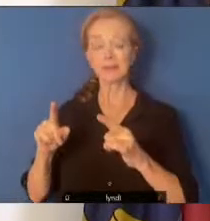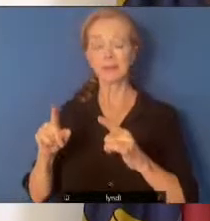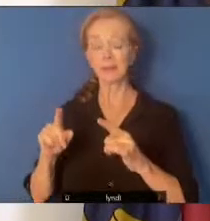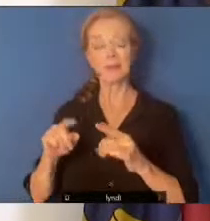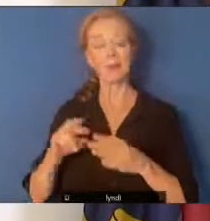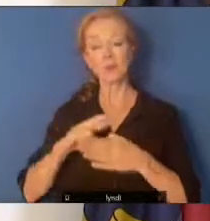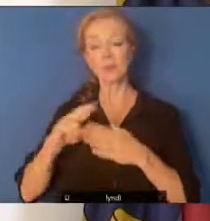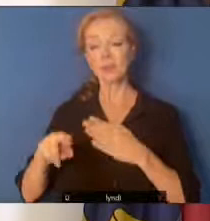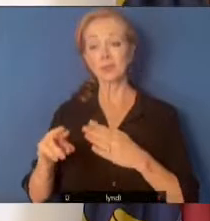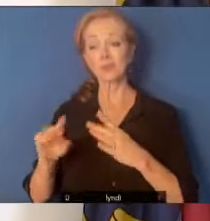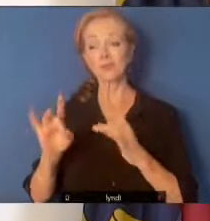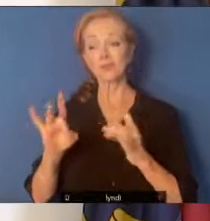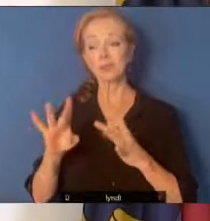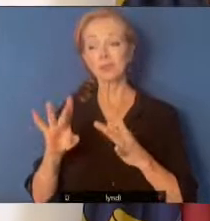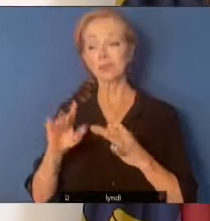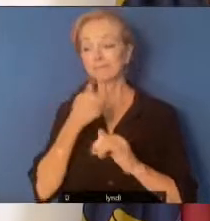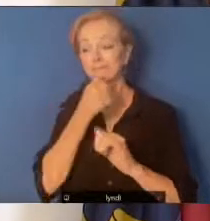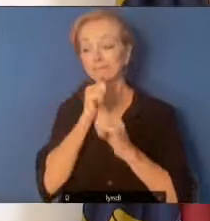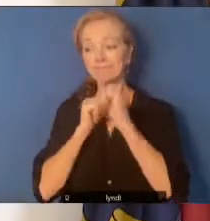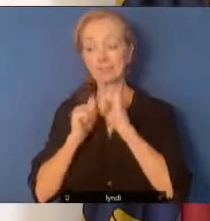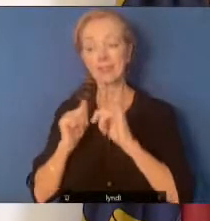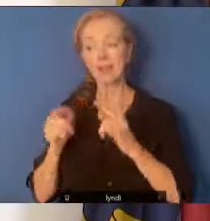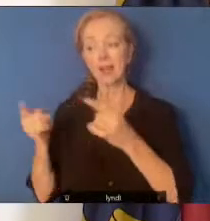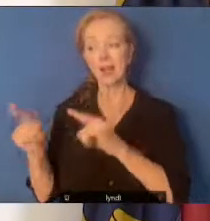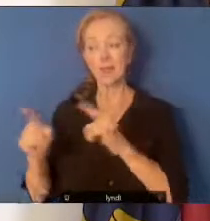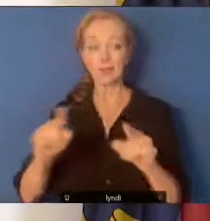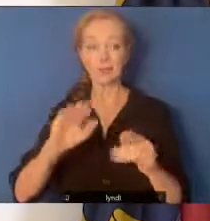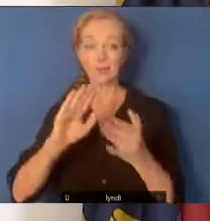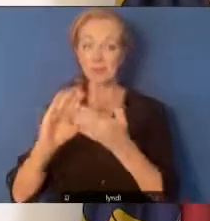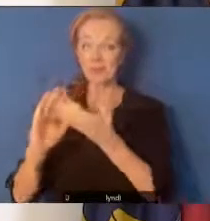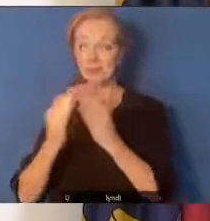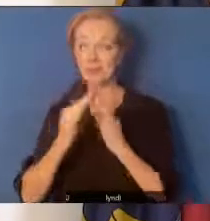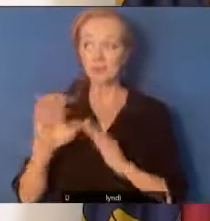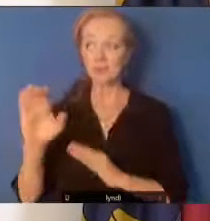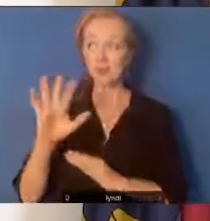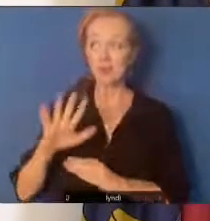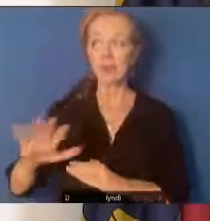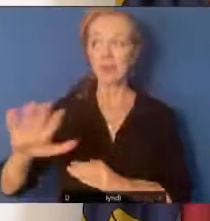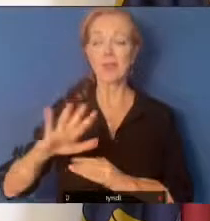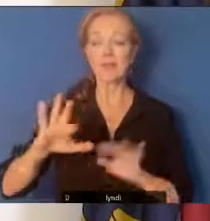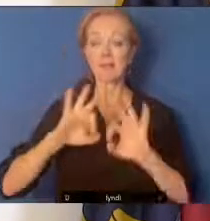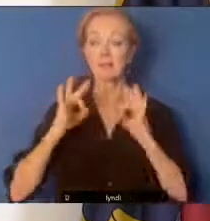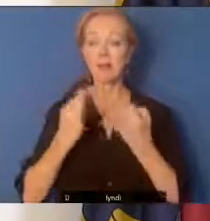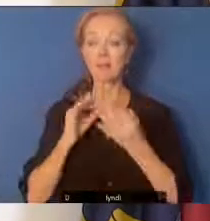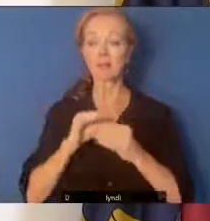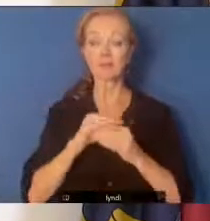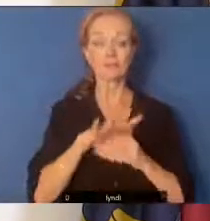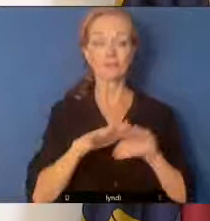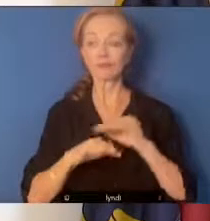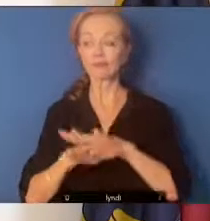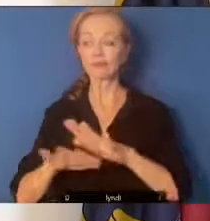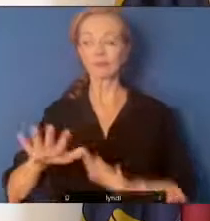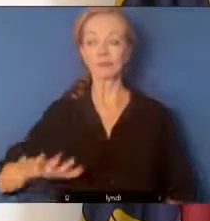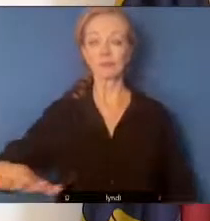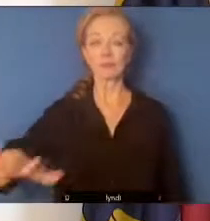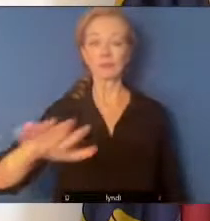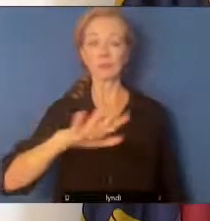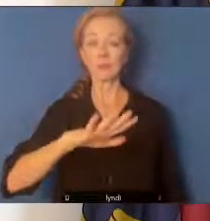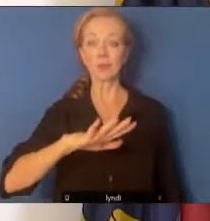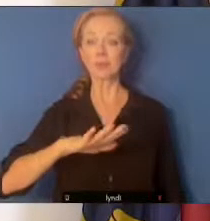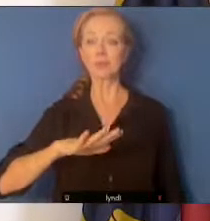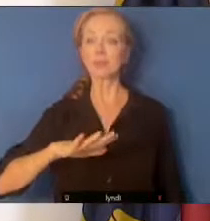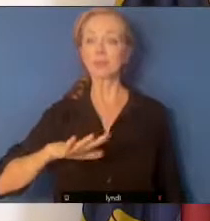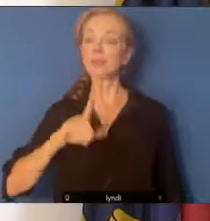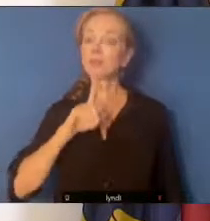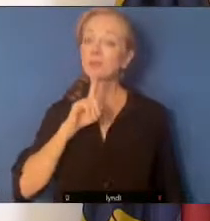for many of our citizens and their families here in Charlotte. But what I really want to